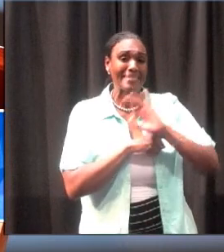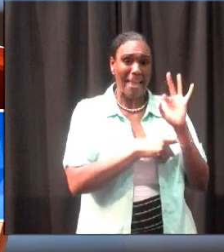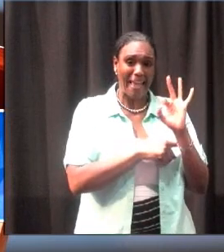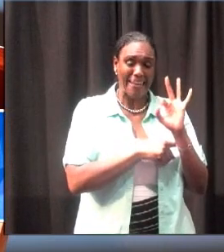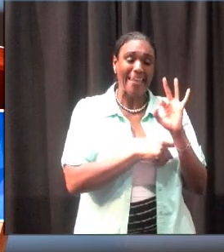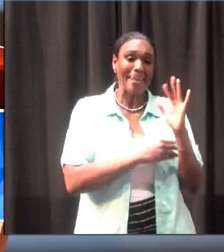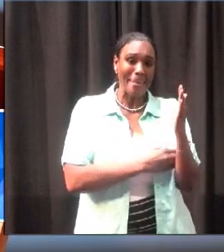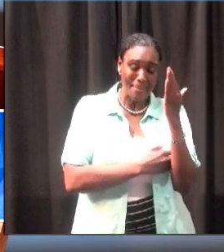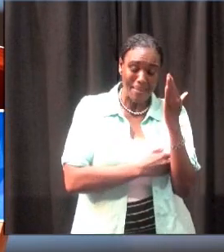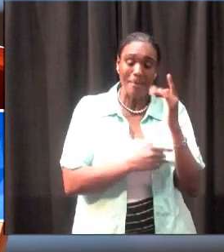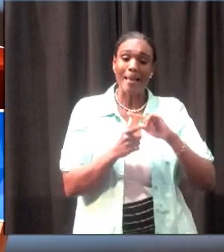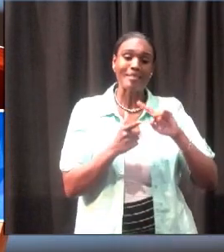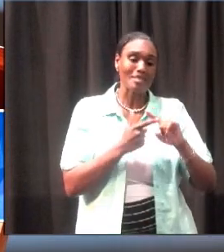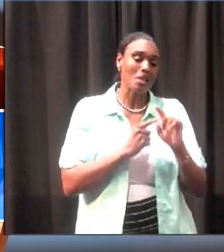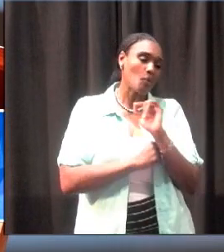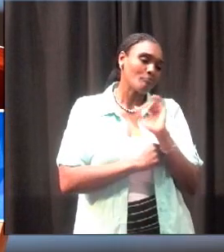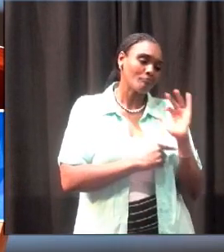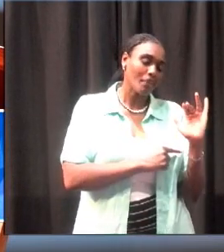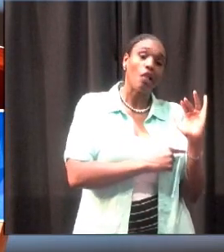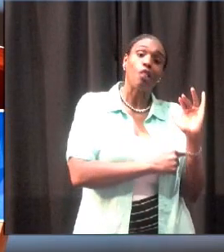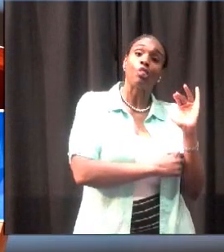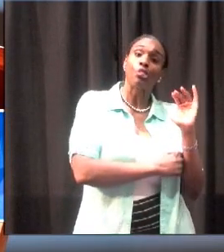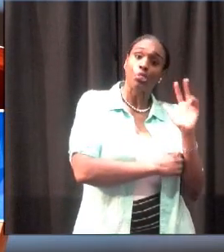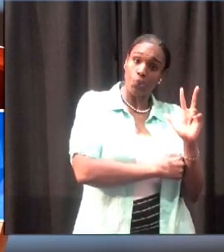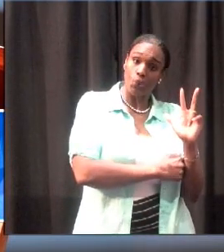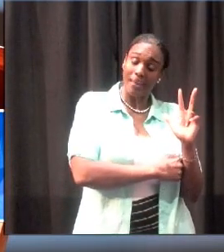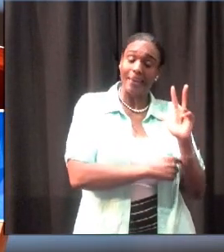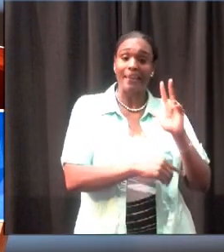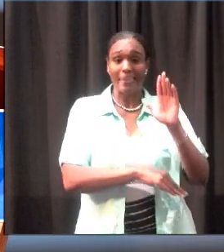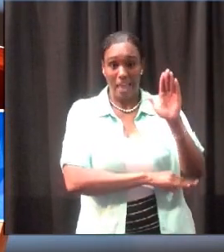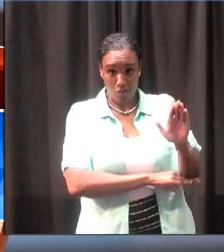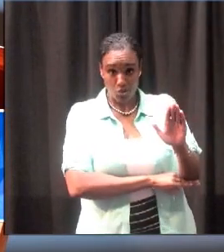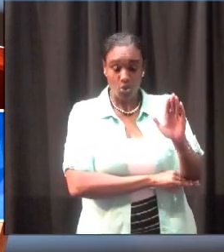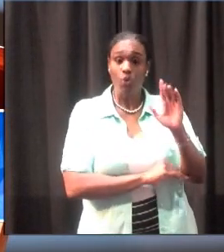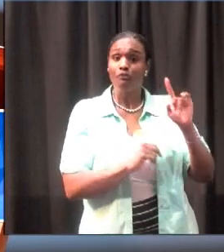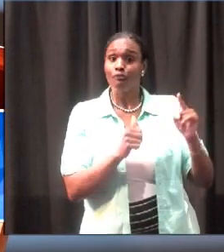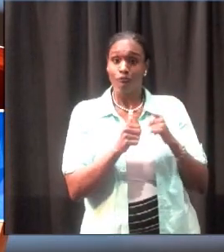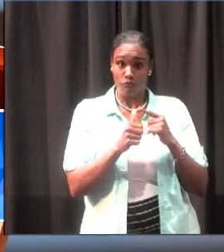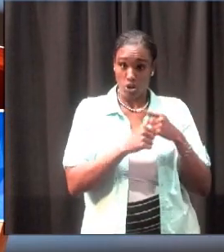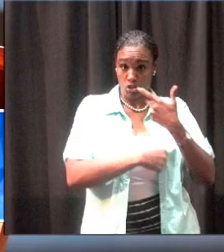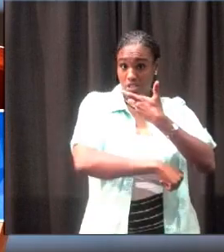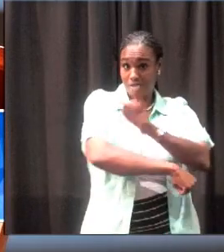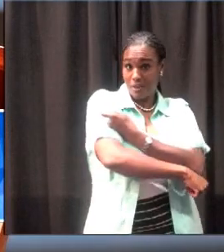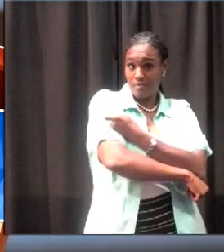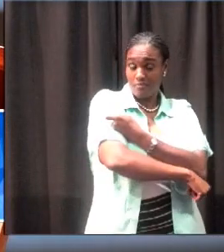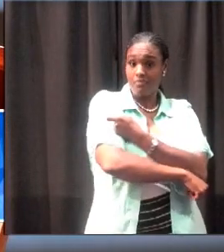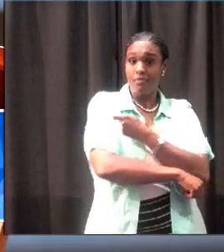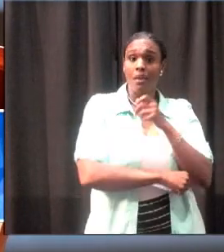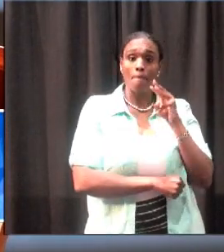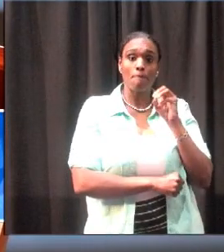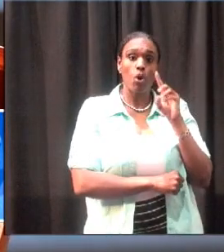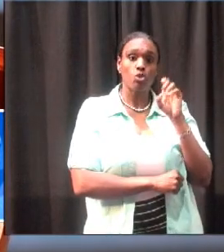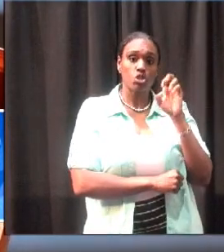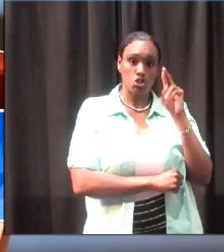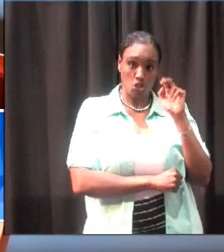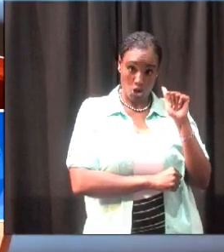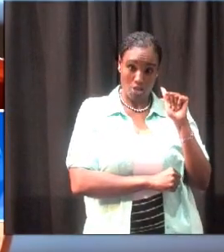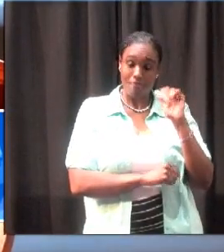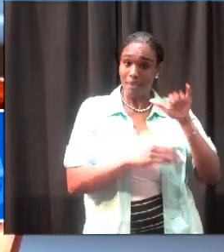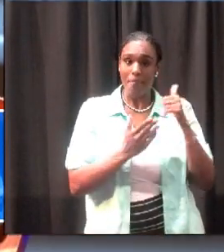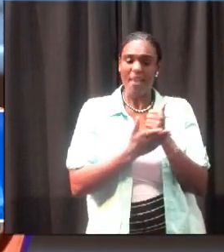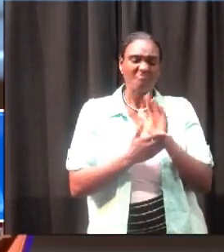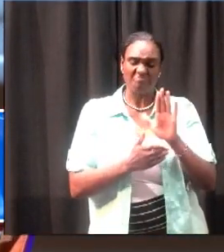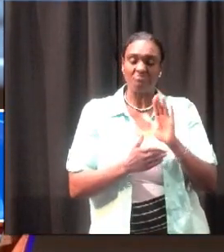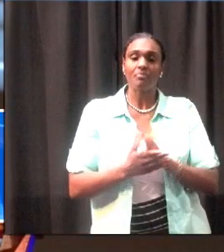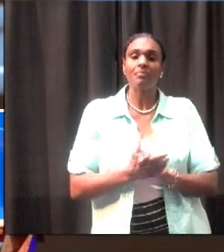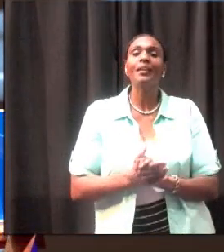until 3 p.m. It's for first doses only of the Moderna vaccination. That's all I have. Amen. Come on, give